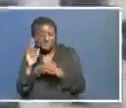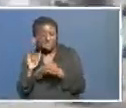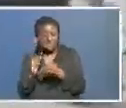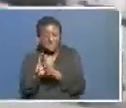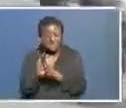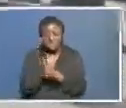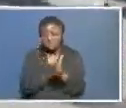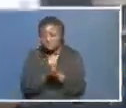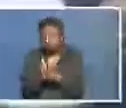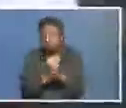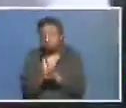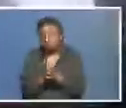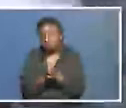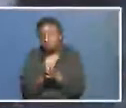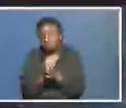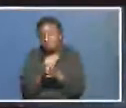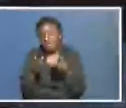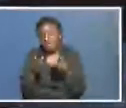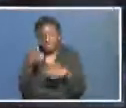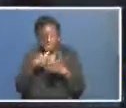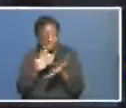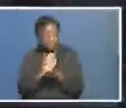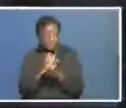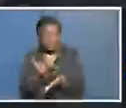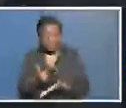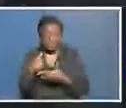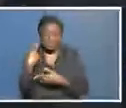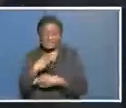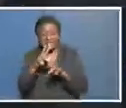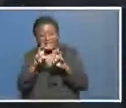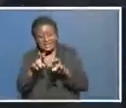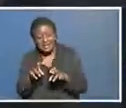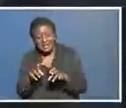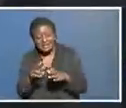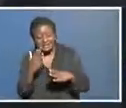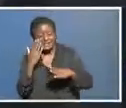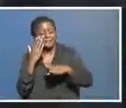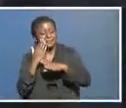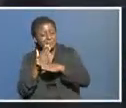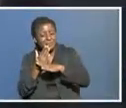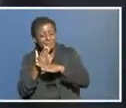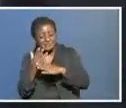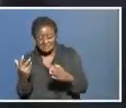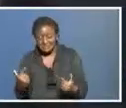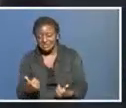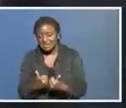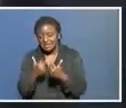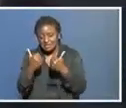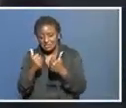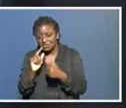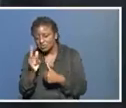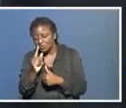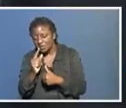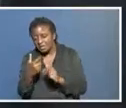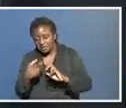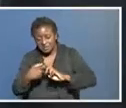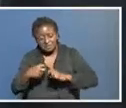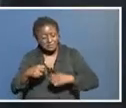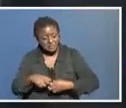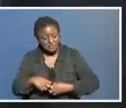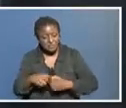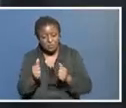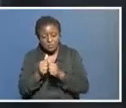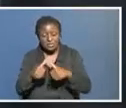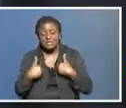in schools, because it will help us analyze what are the barriers, what are the challenges, where are the issues with